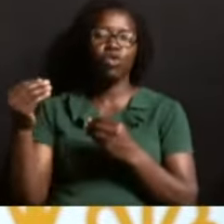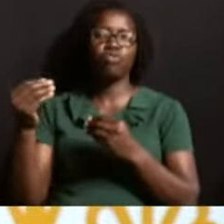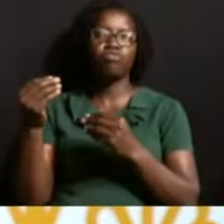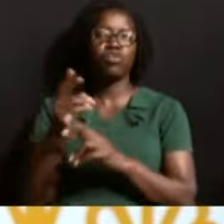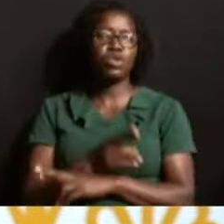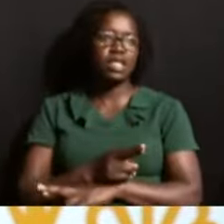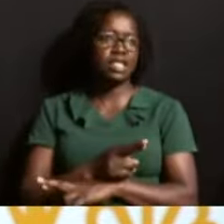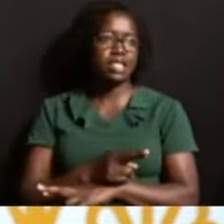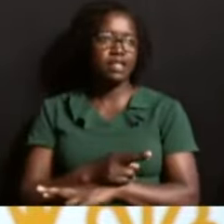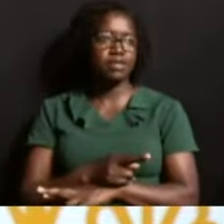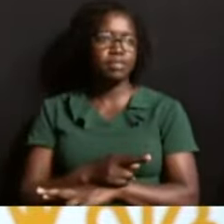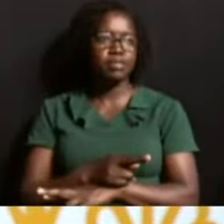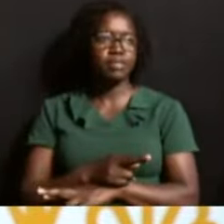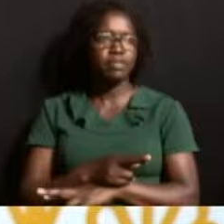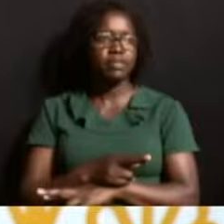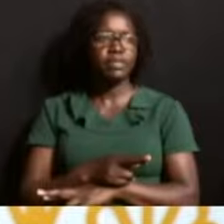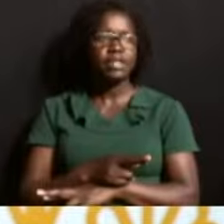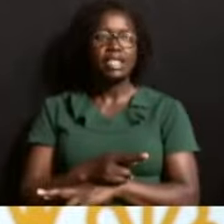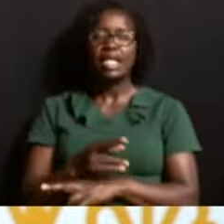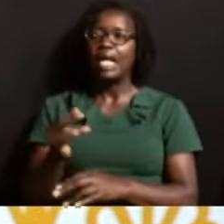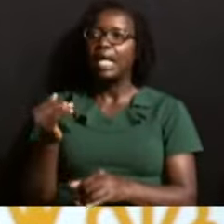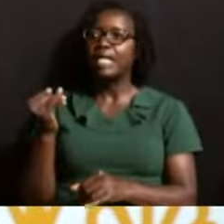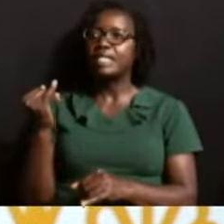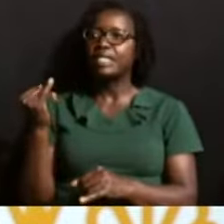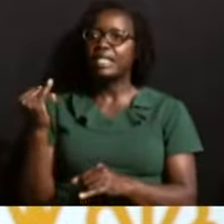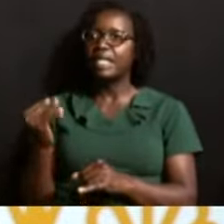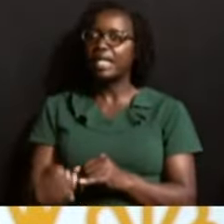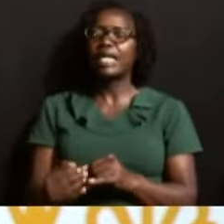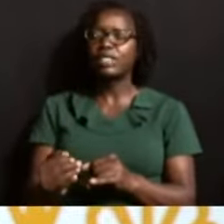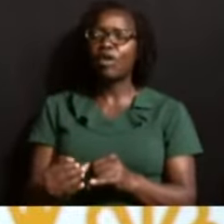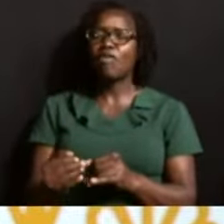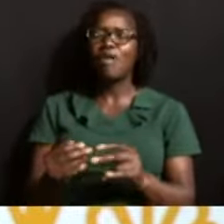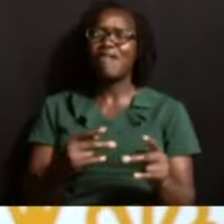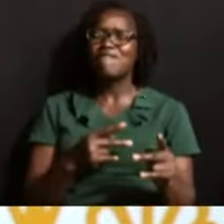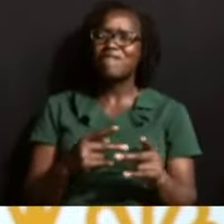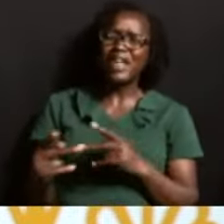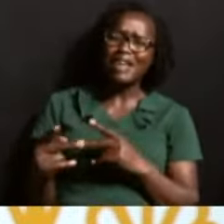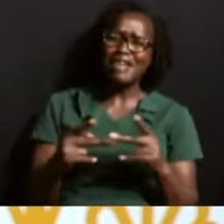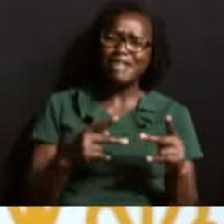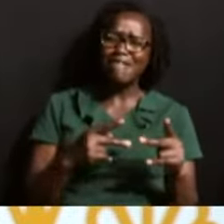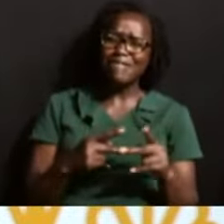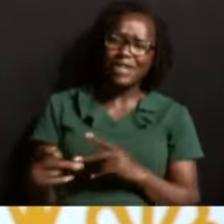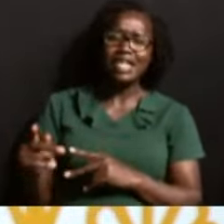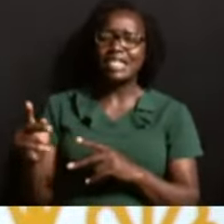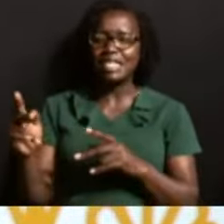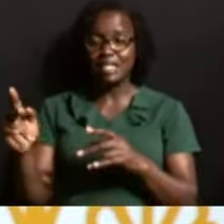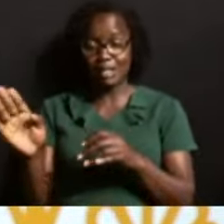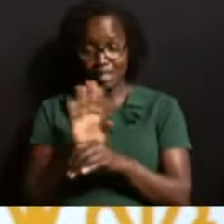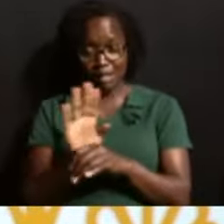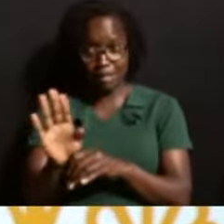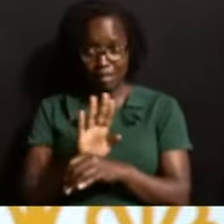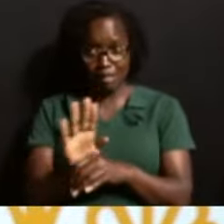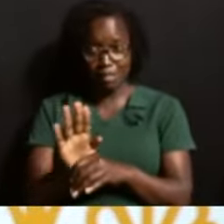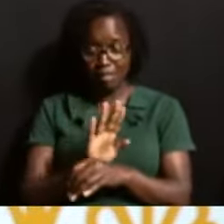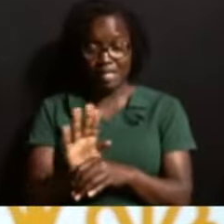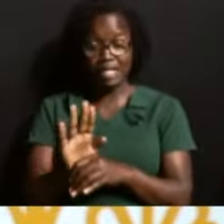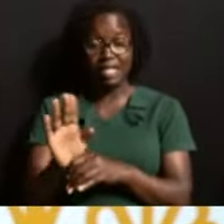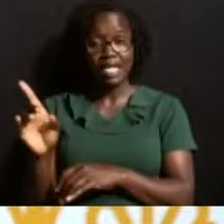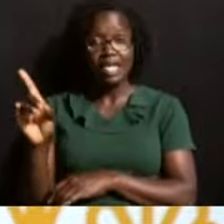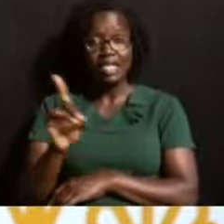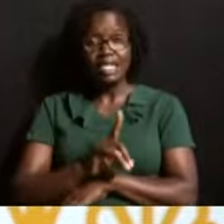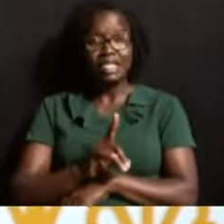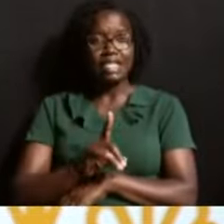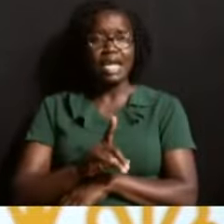rest. At the end of an exceedingly busy day, Jesus comes to his disciples and